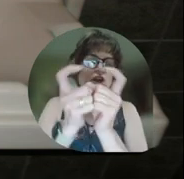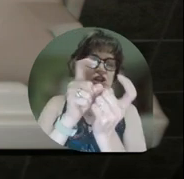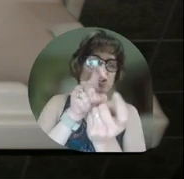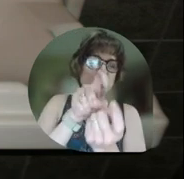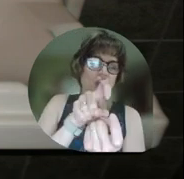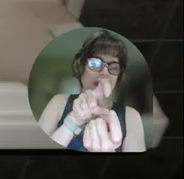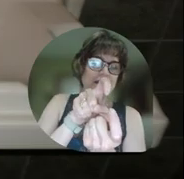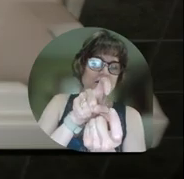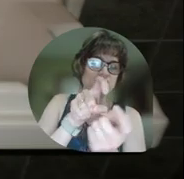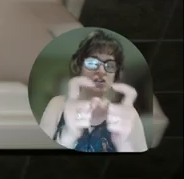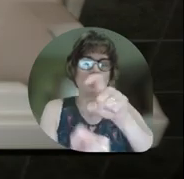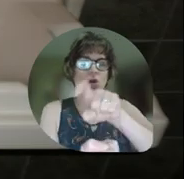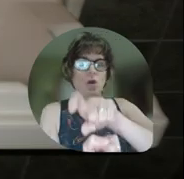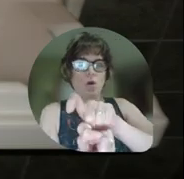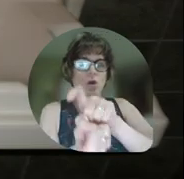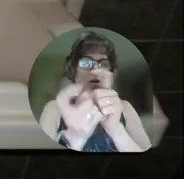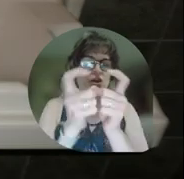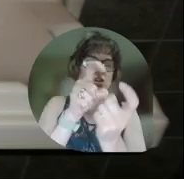for change.